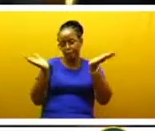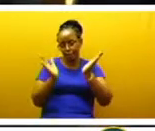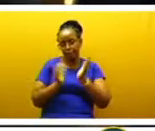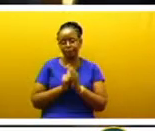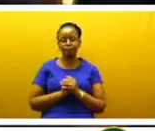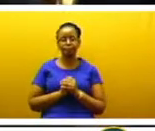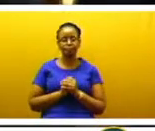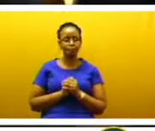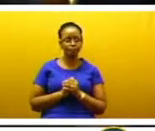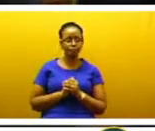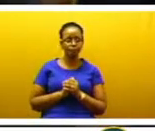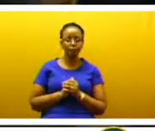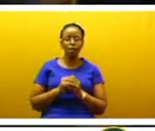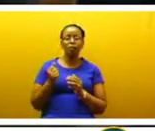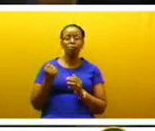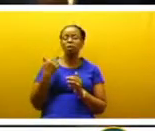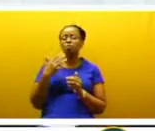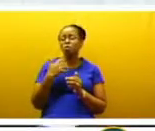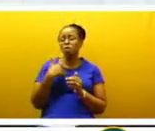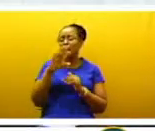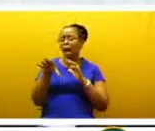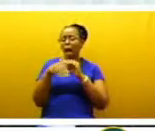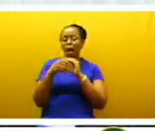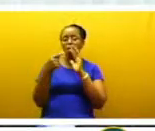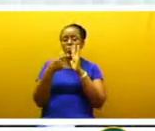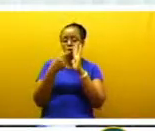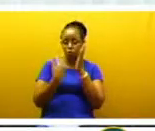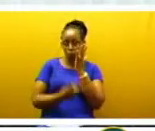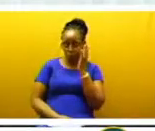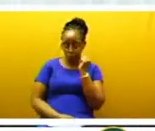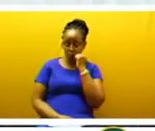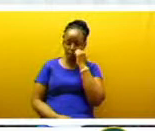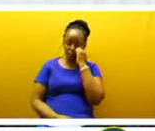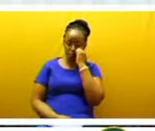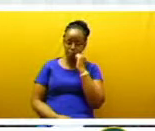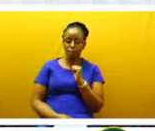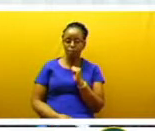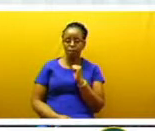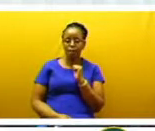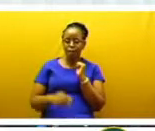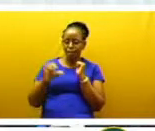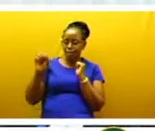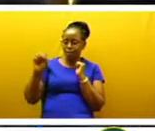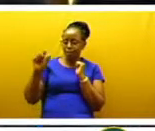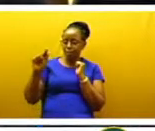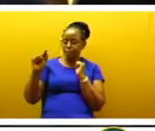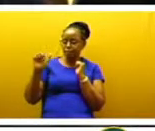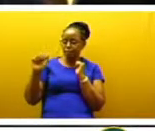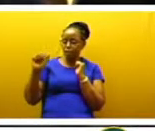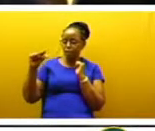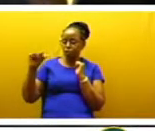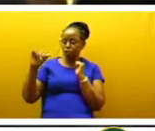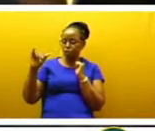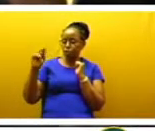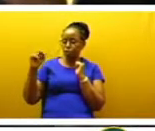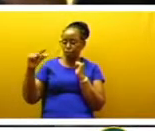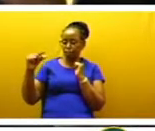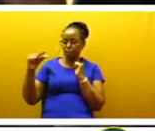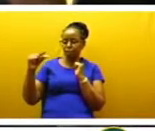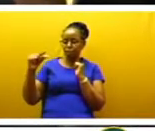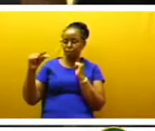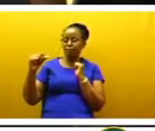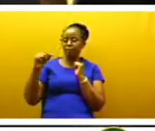Staging, I just want to add that staging is admitted even by